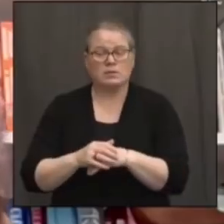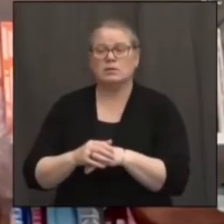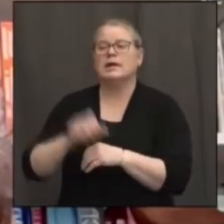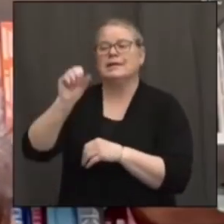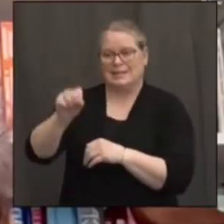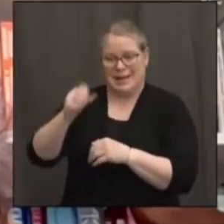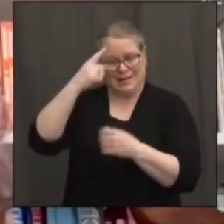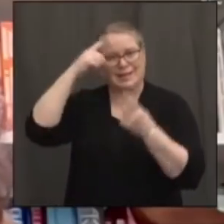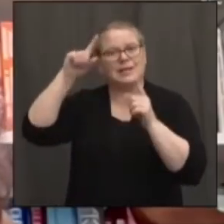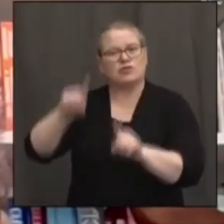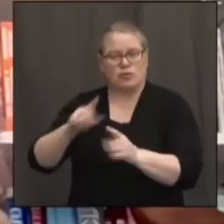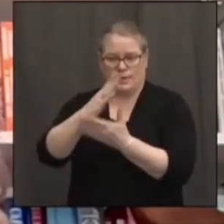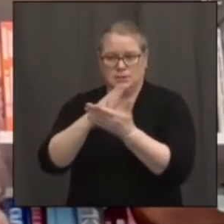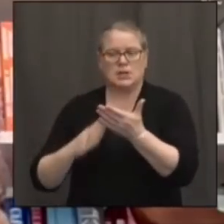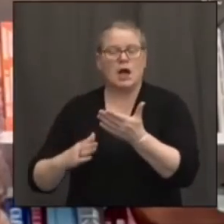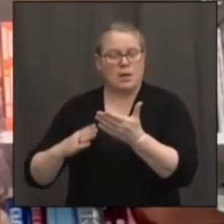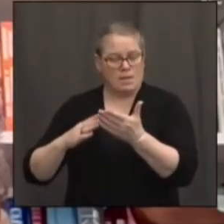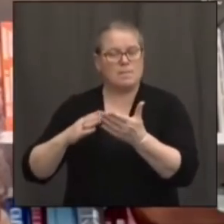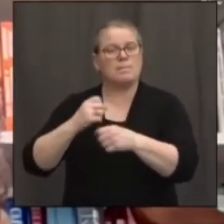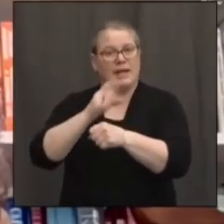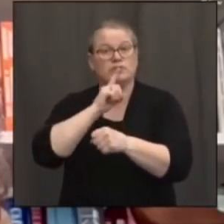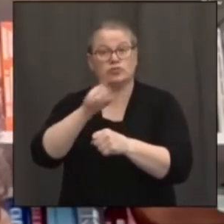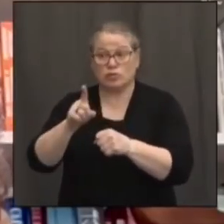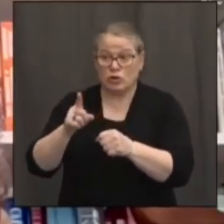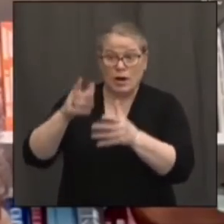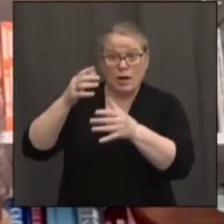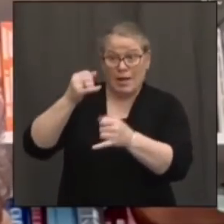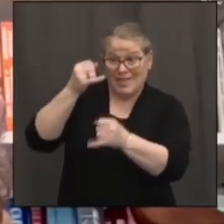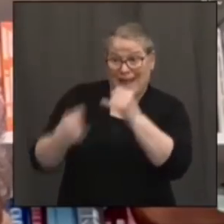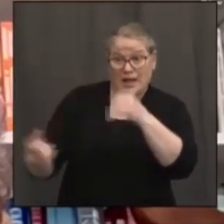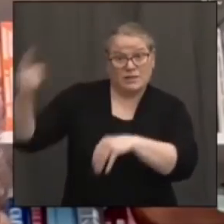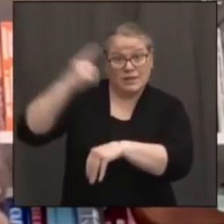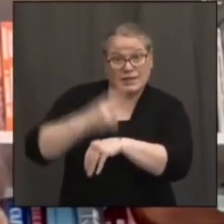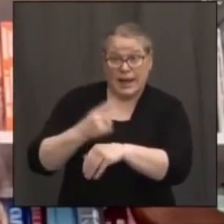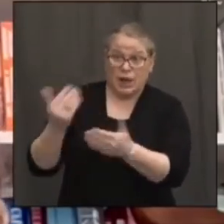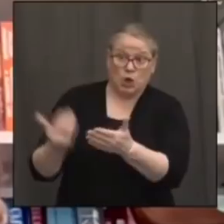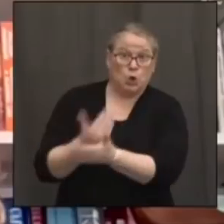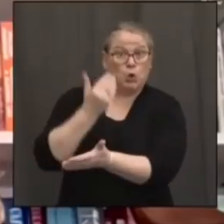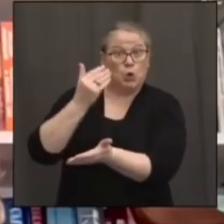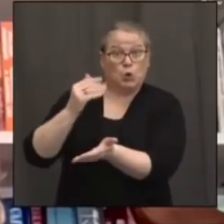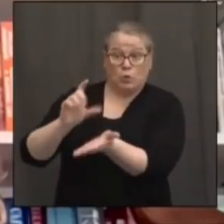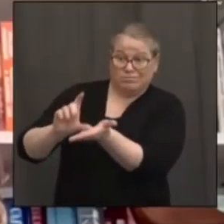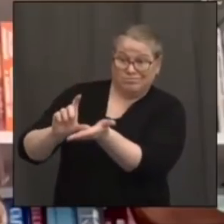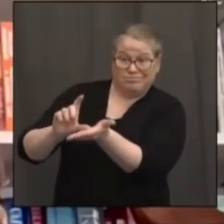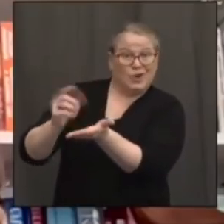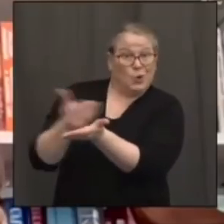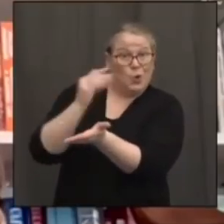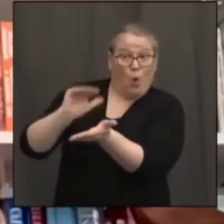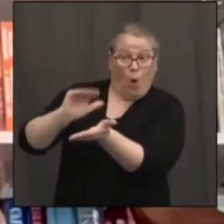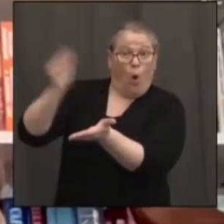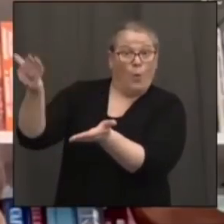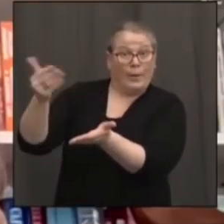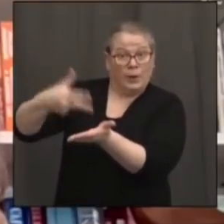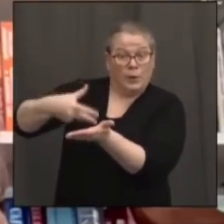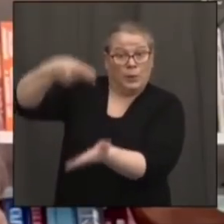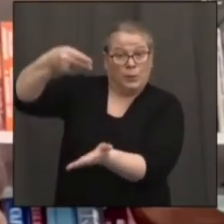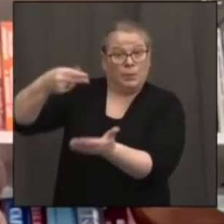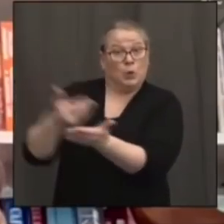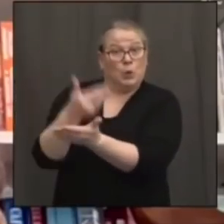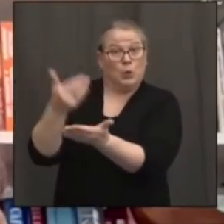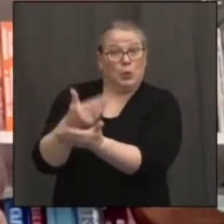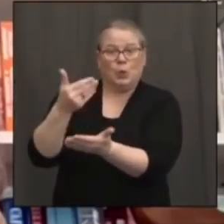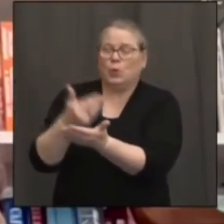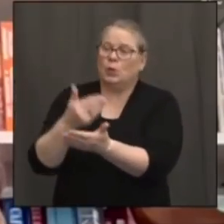they don't open a vial at the end of the day if they don't have enough people to give it to, or they have a way to use all